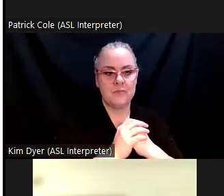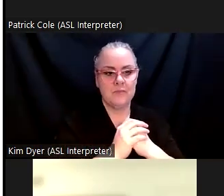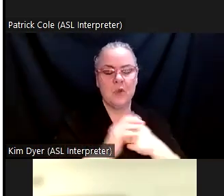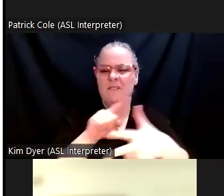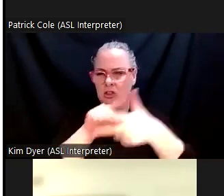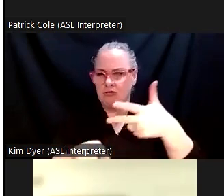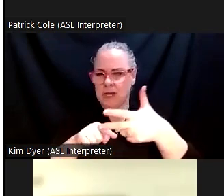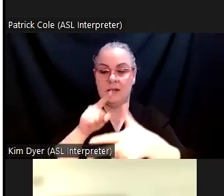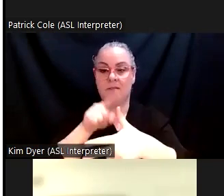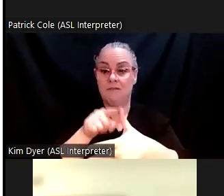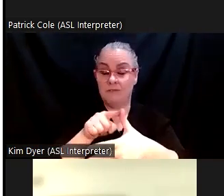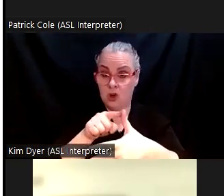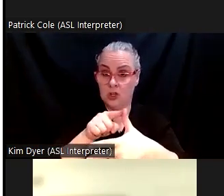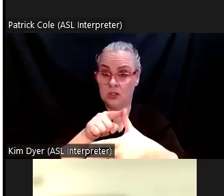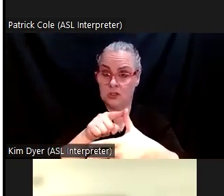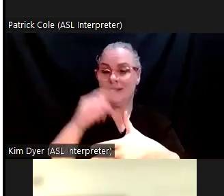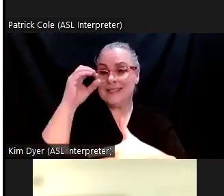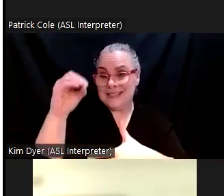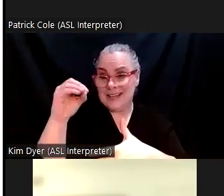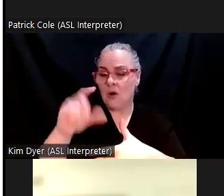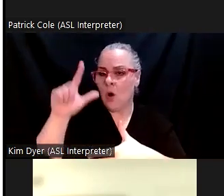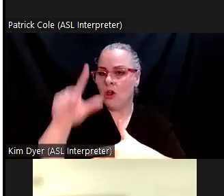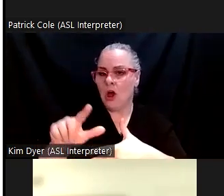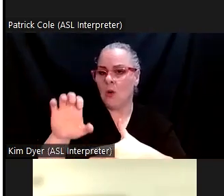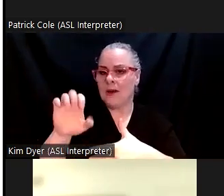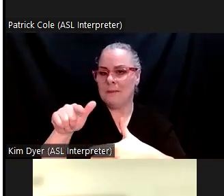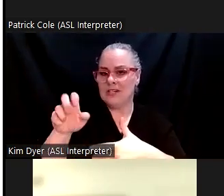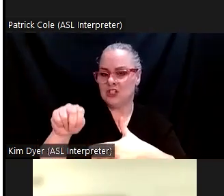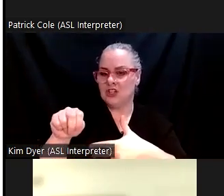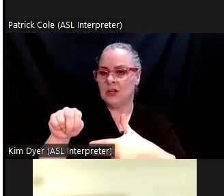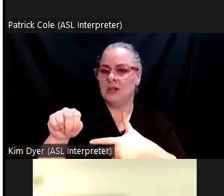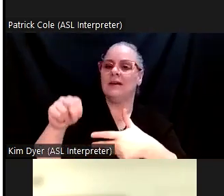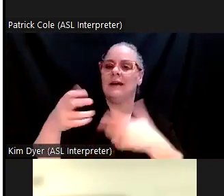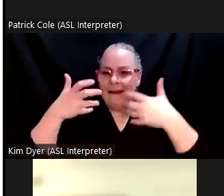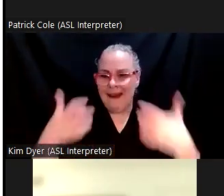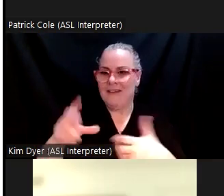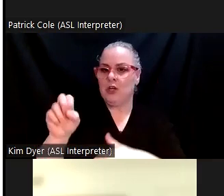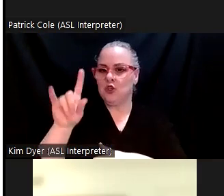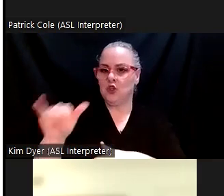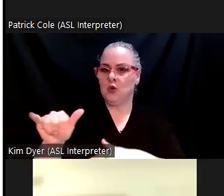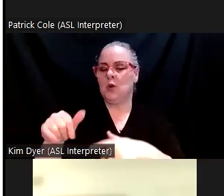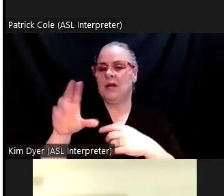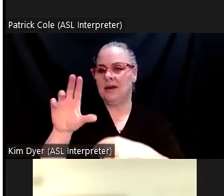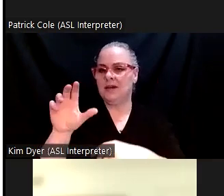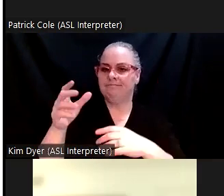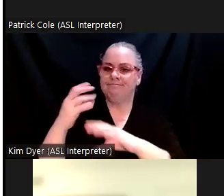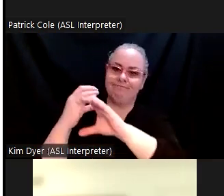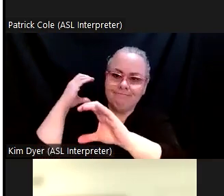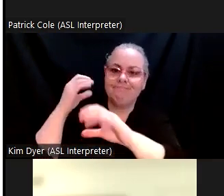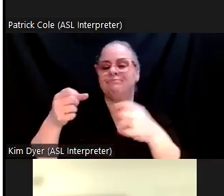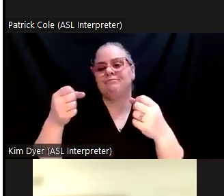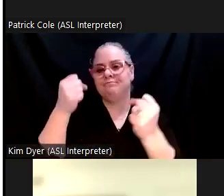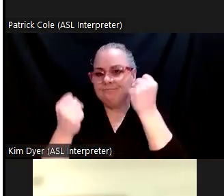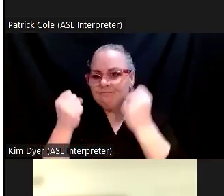first is to adopt zero or low emission medium heavy duty vehicles. And this is a measure that's focused